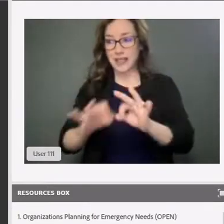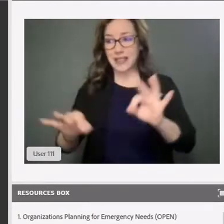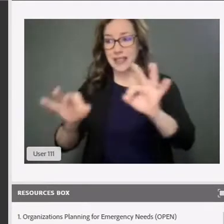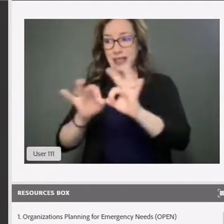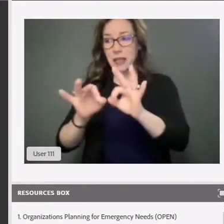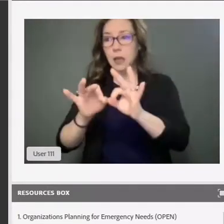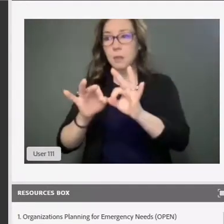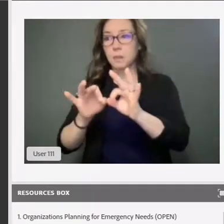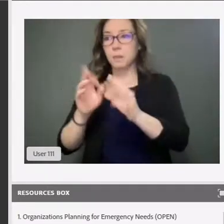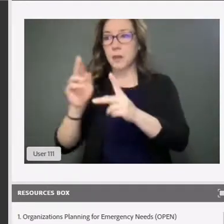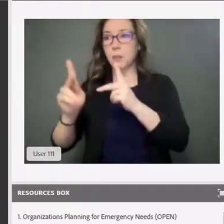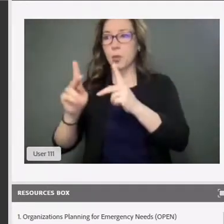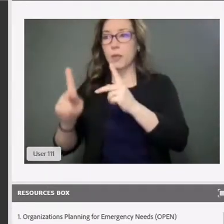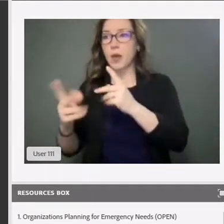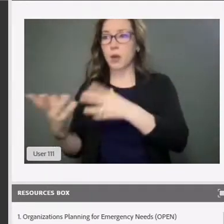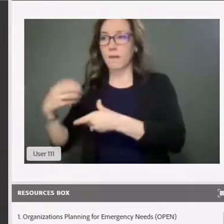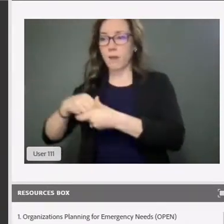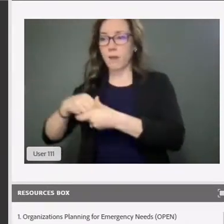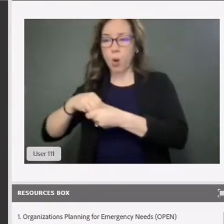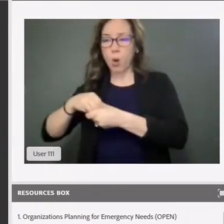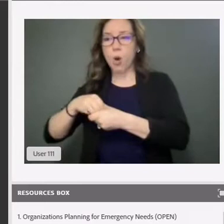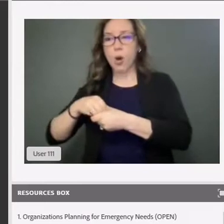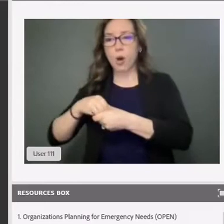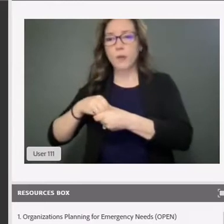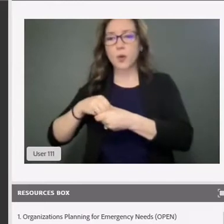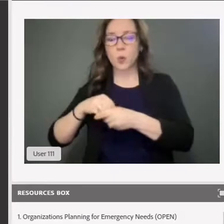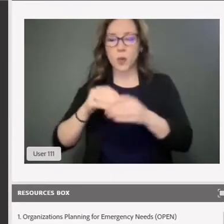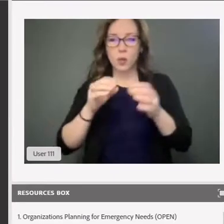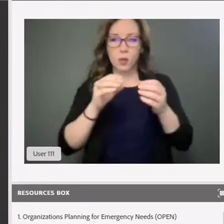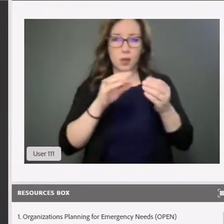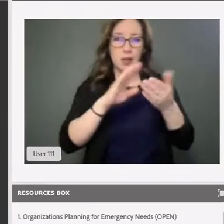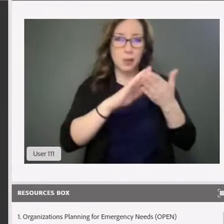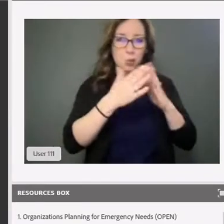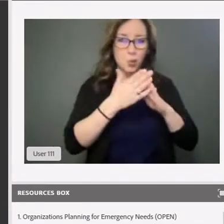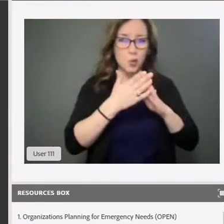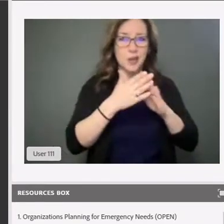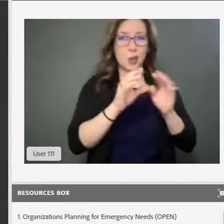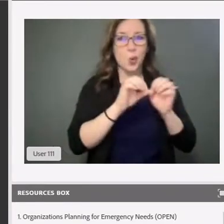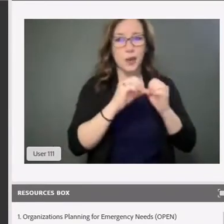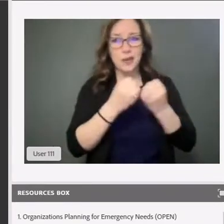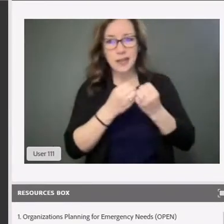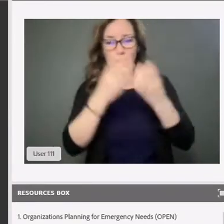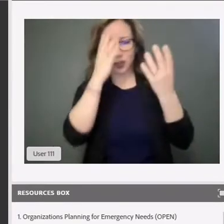media, community and civic organizations to educate the public